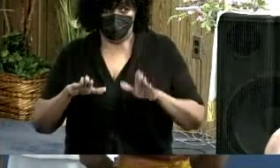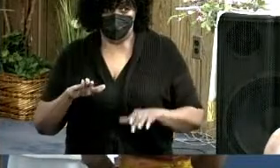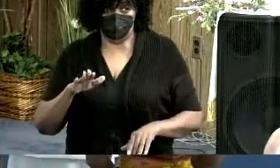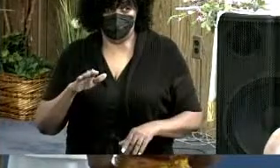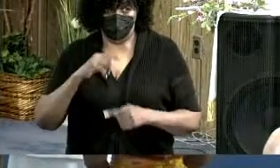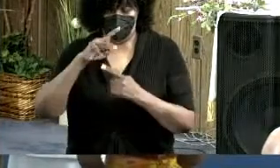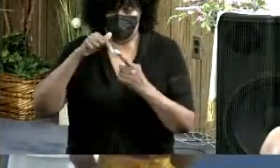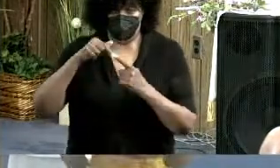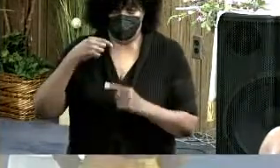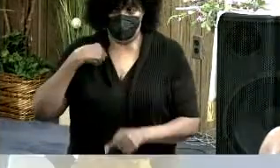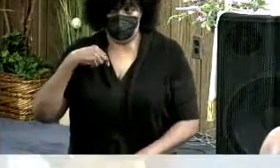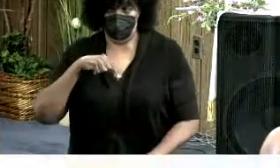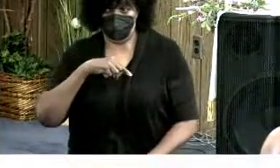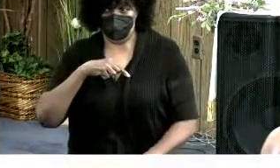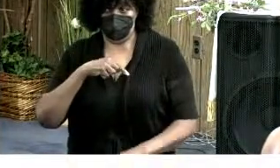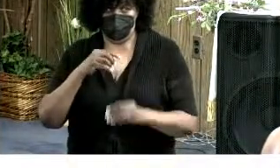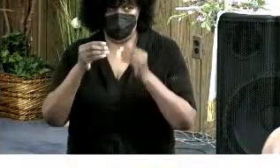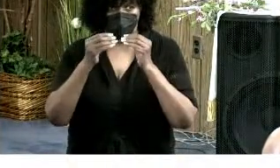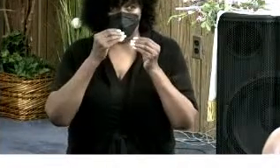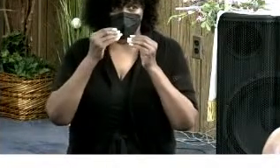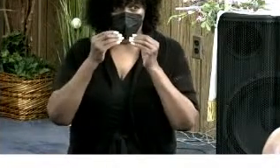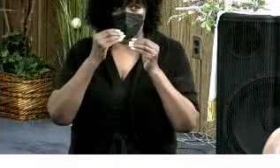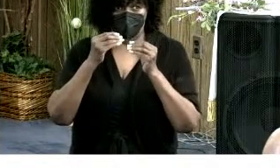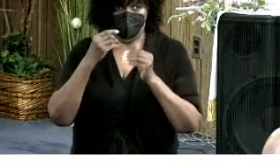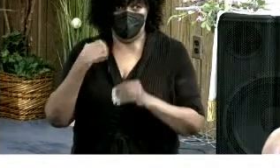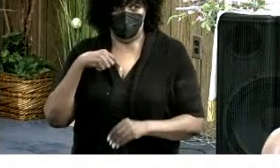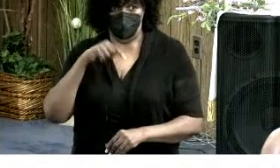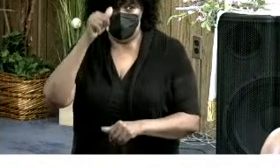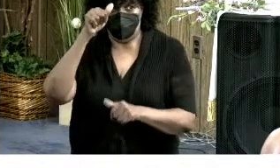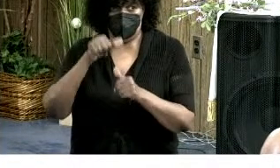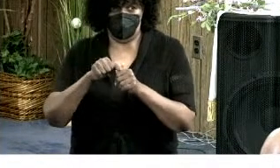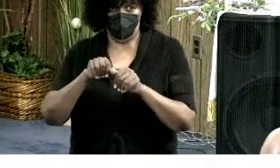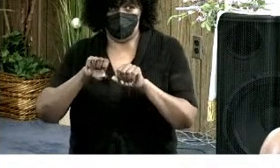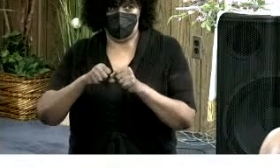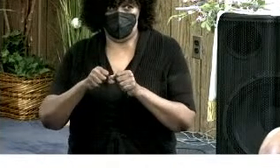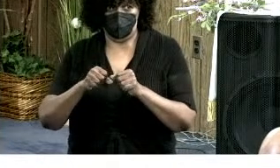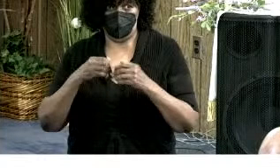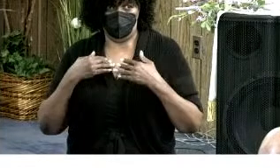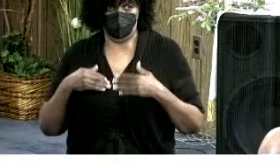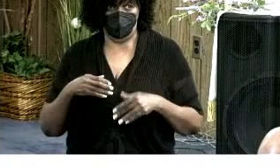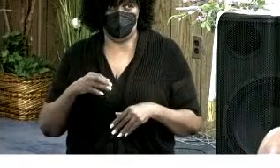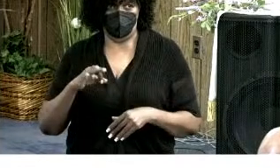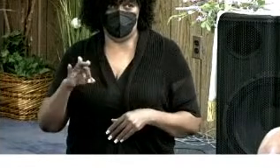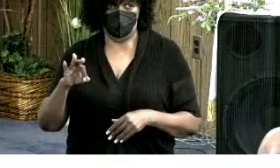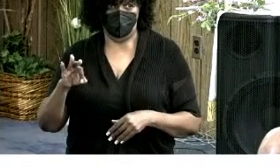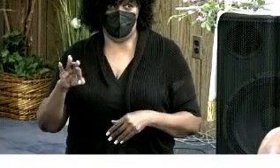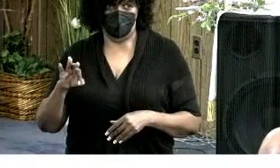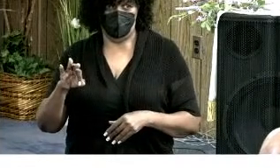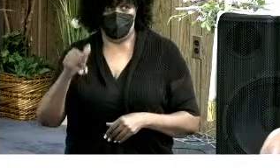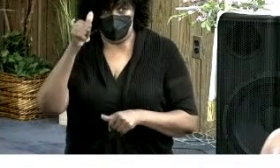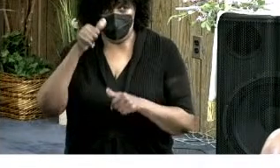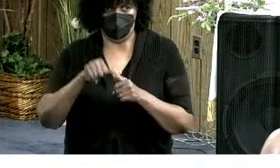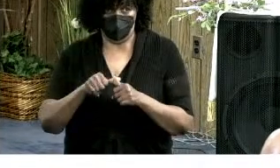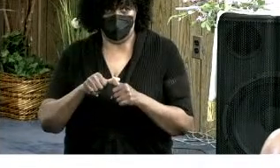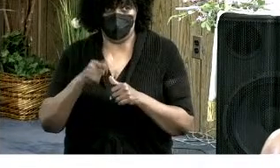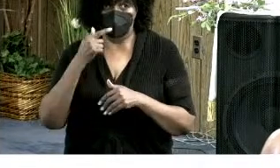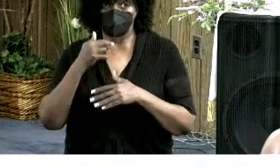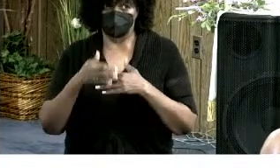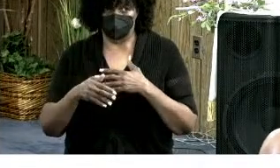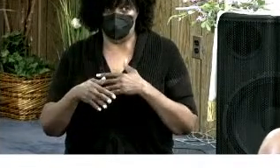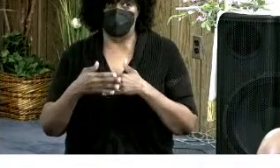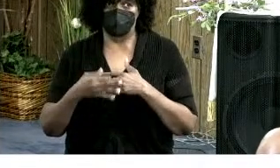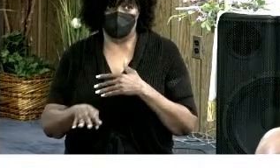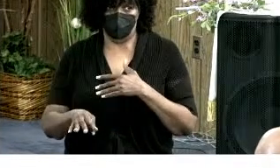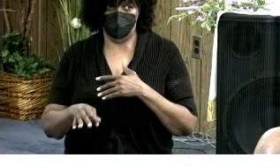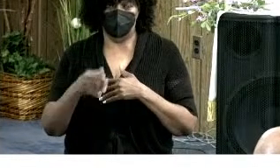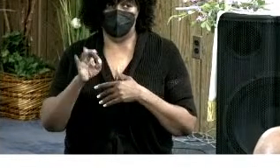When we eat, remember the broken body of Christ. When we drink, remember the spilled blood